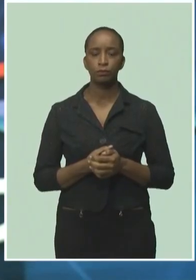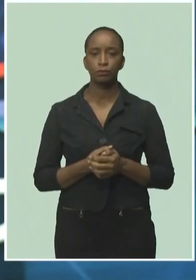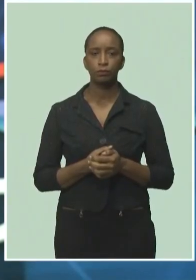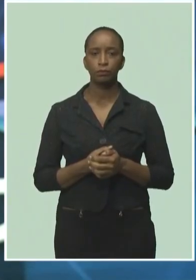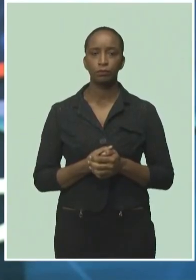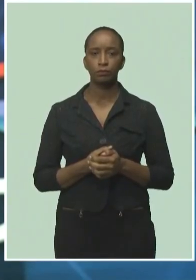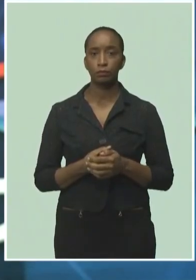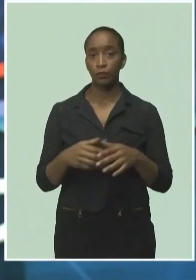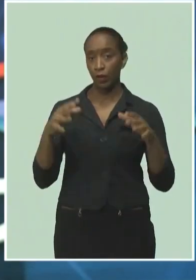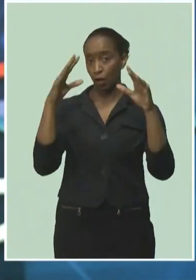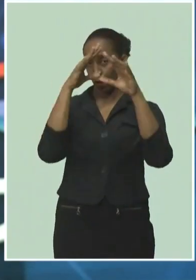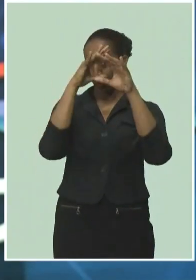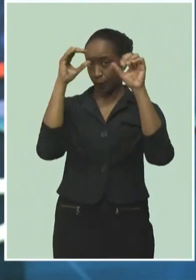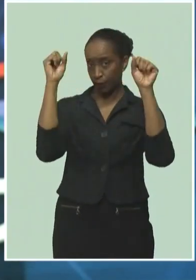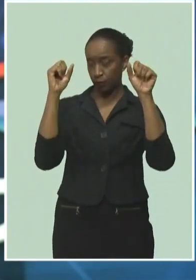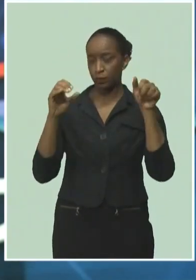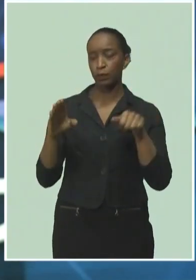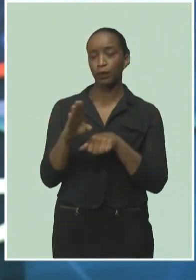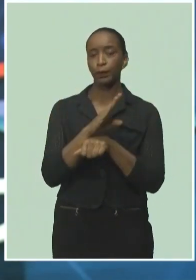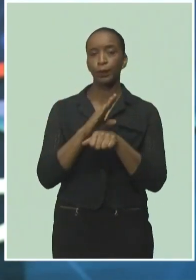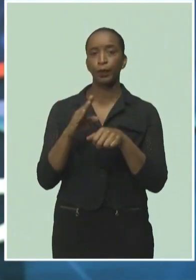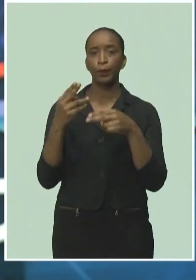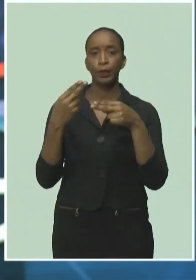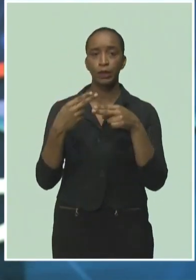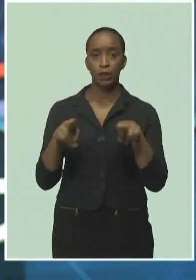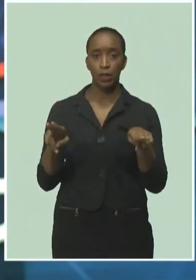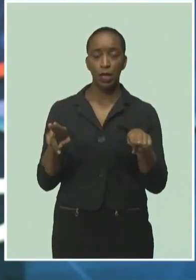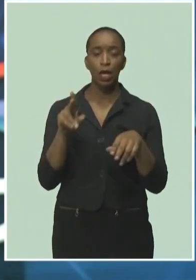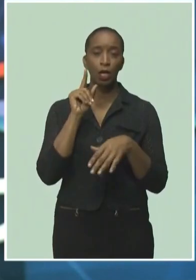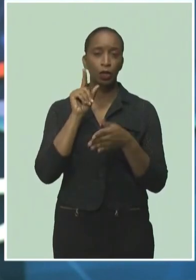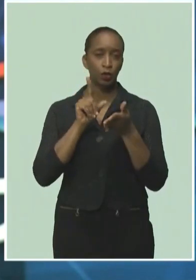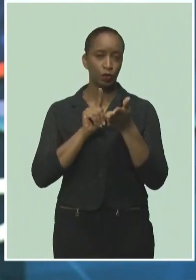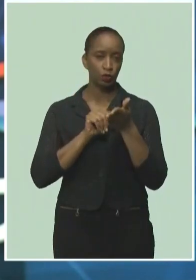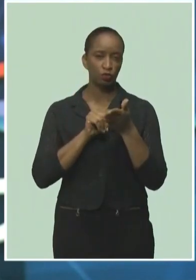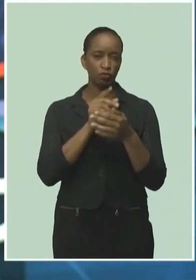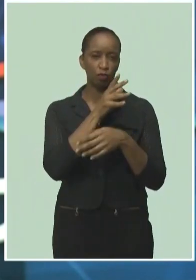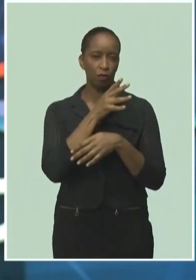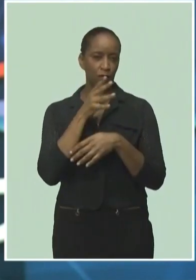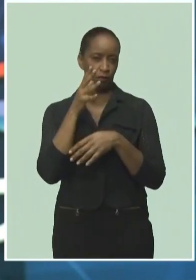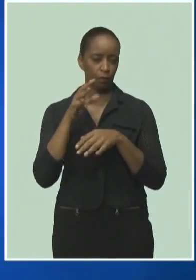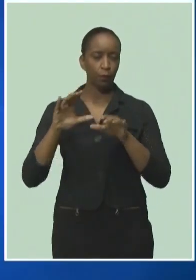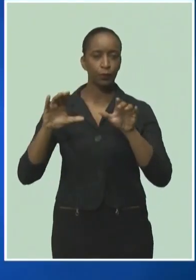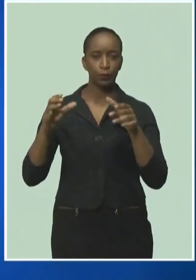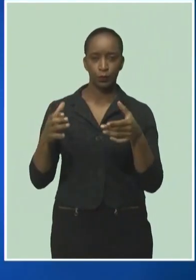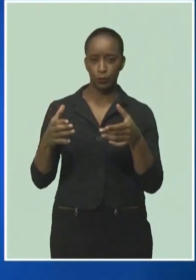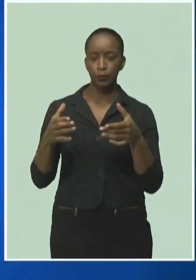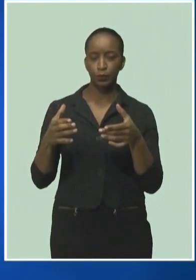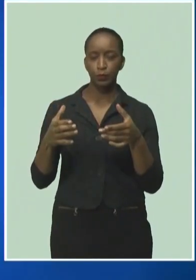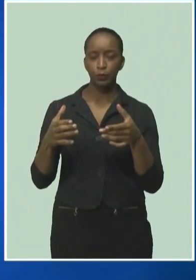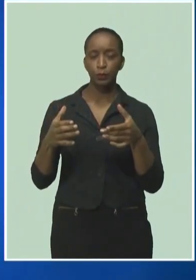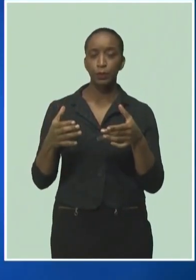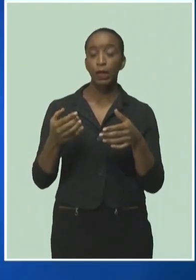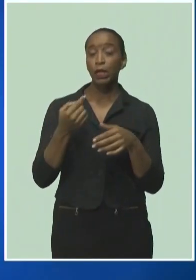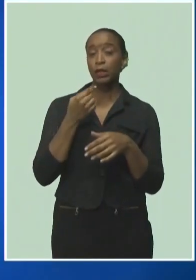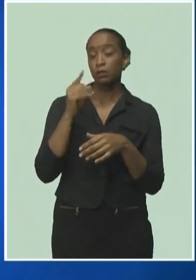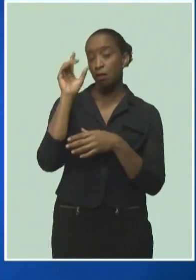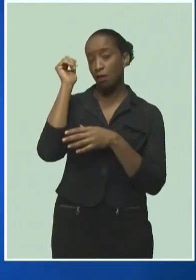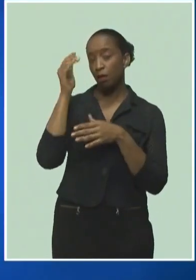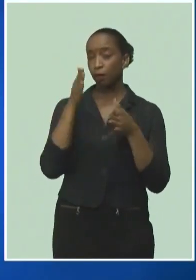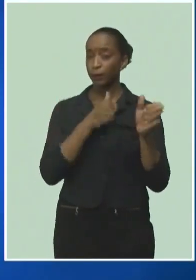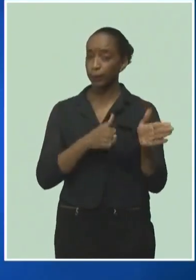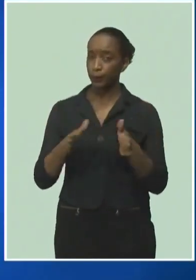of the Barbados Egg and Poultry Producers Association, Stephen Lane, says government's plan to import eggs into the country